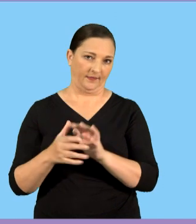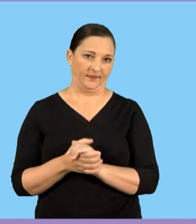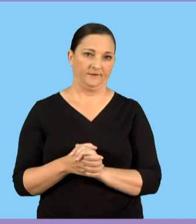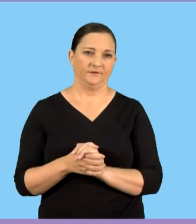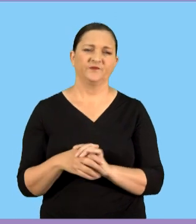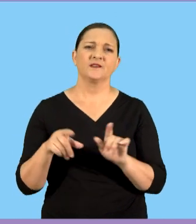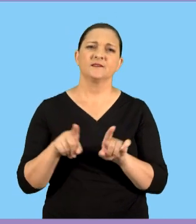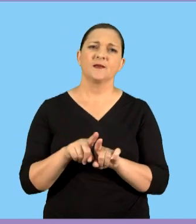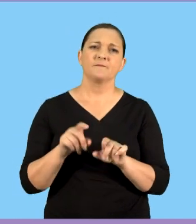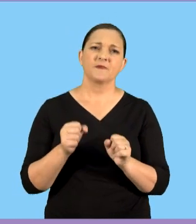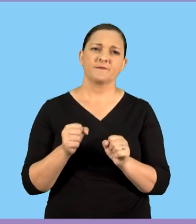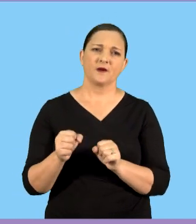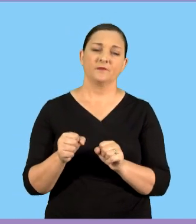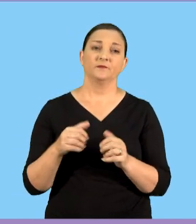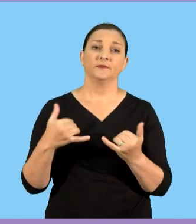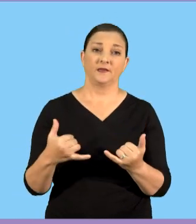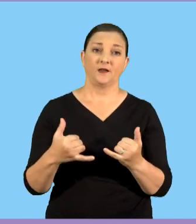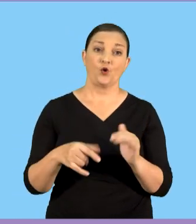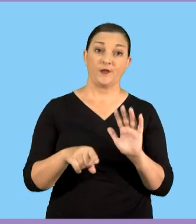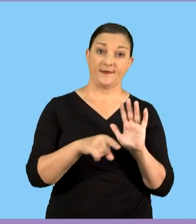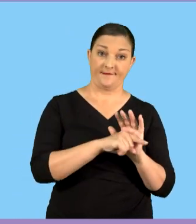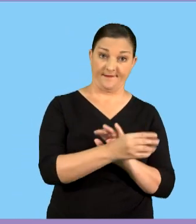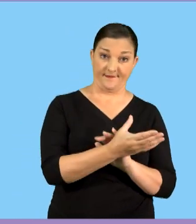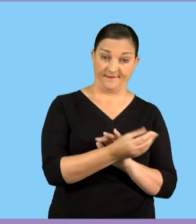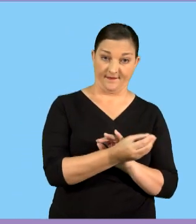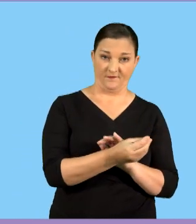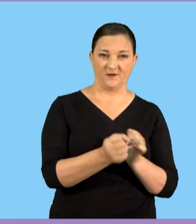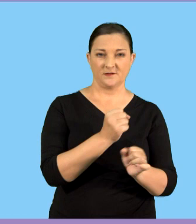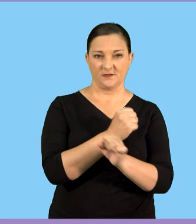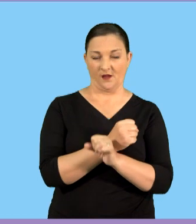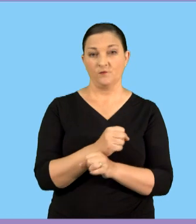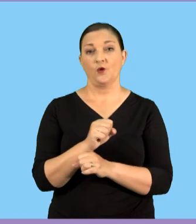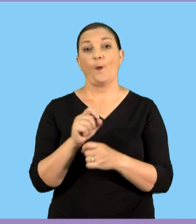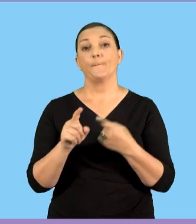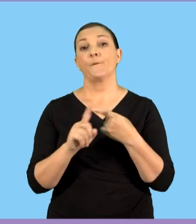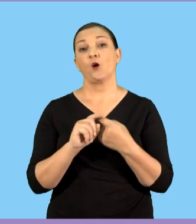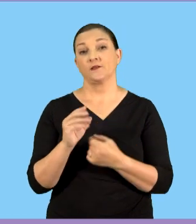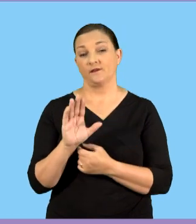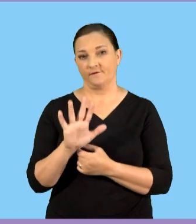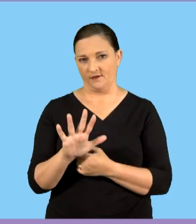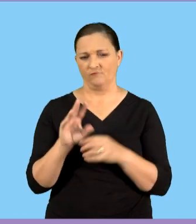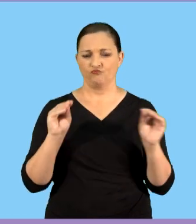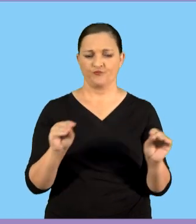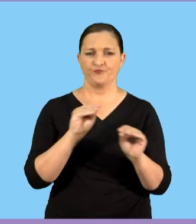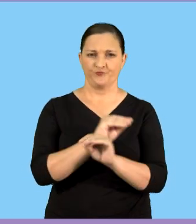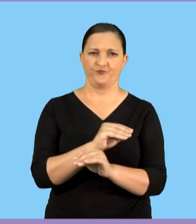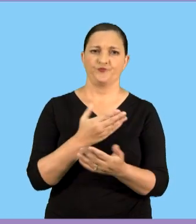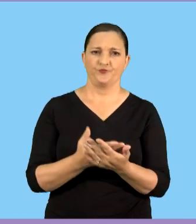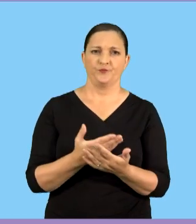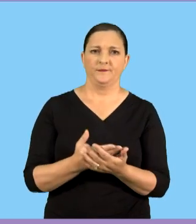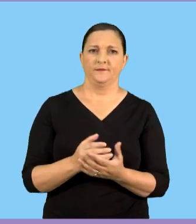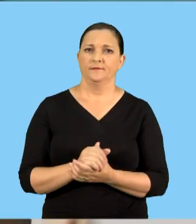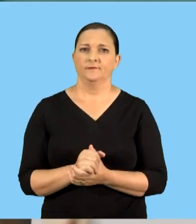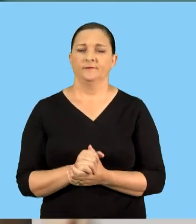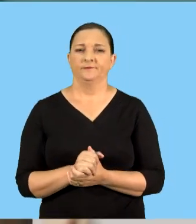10. The same goes for if I am multiplying a negative number with a positive number. Remember, we can swap them